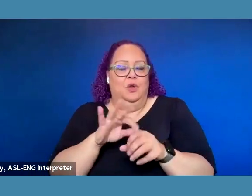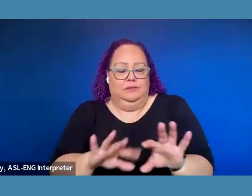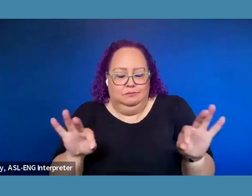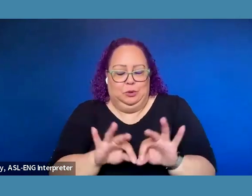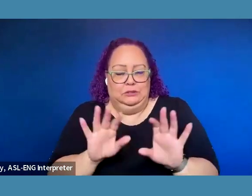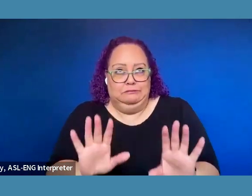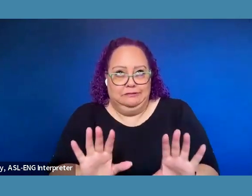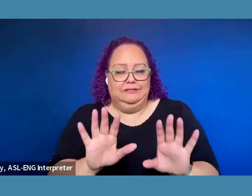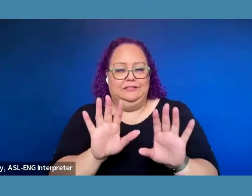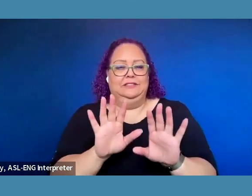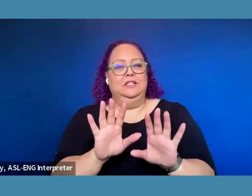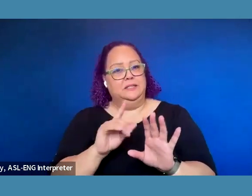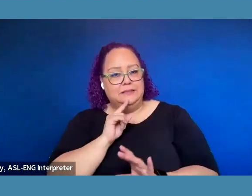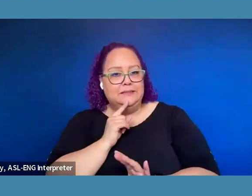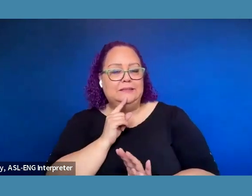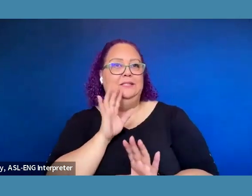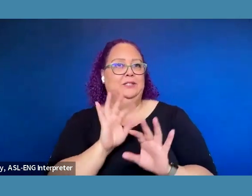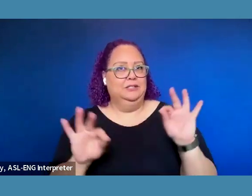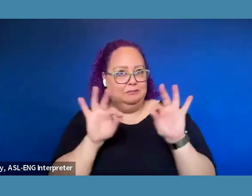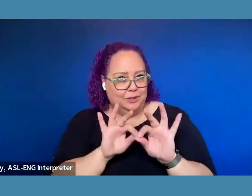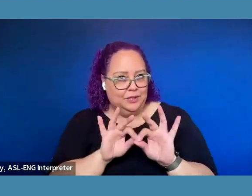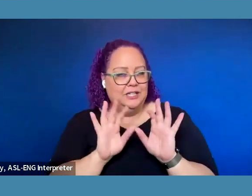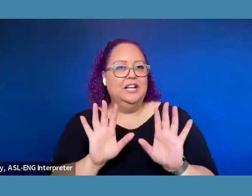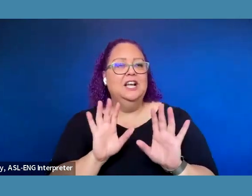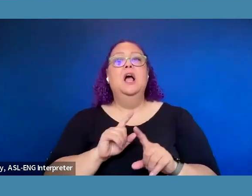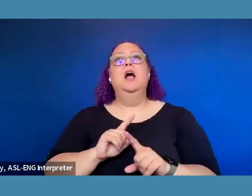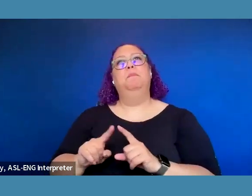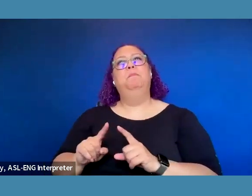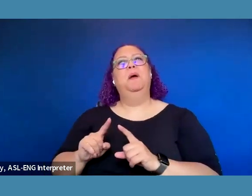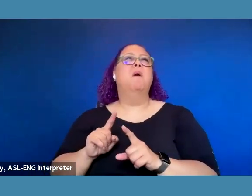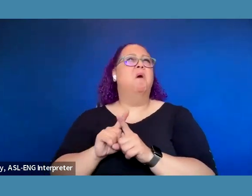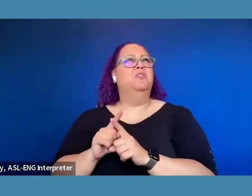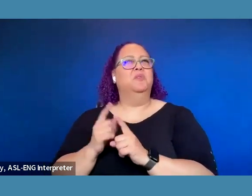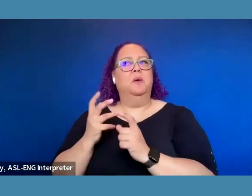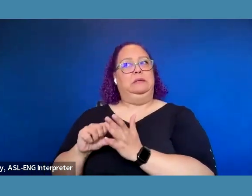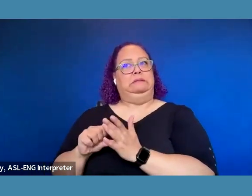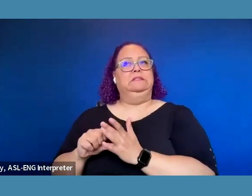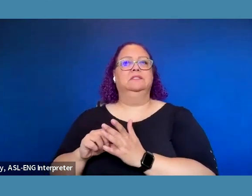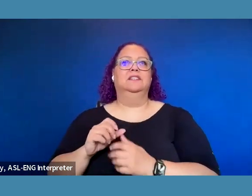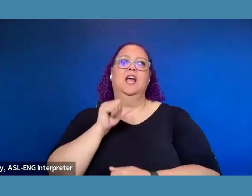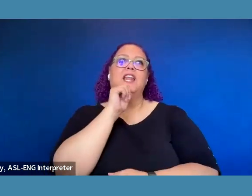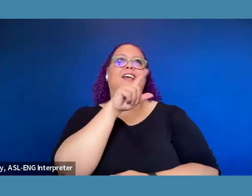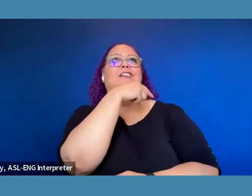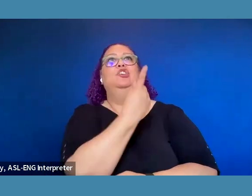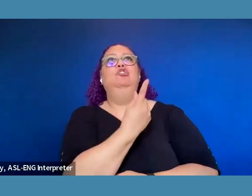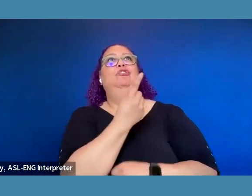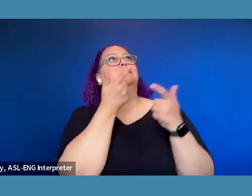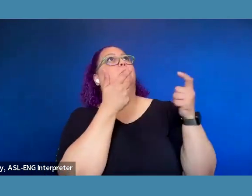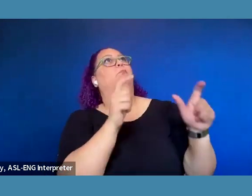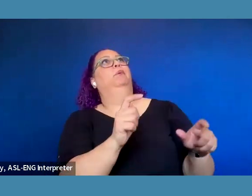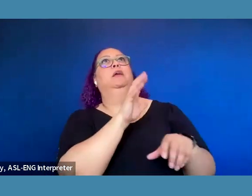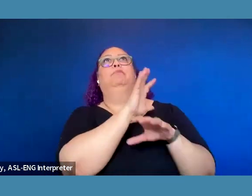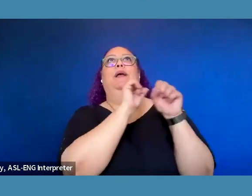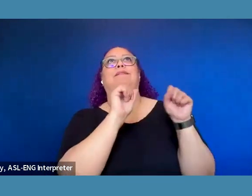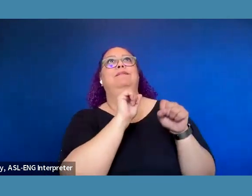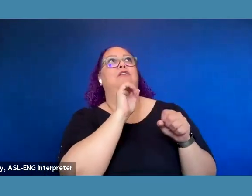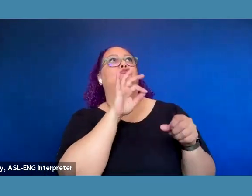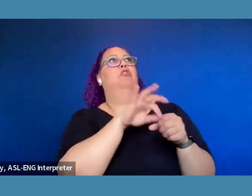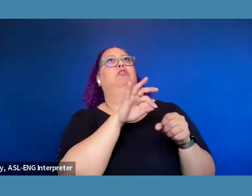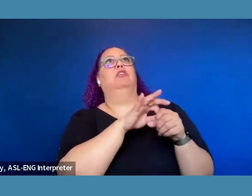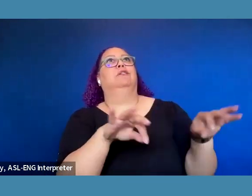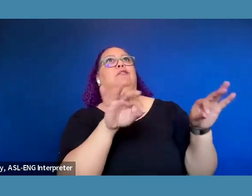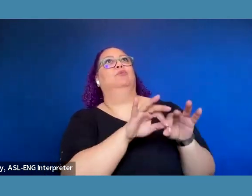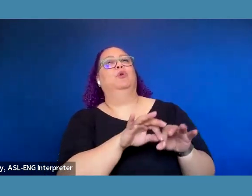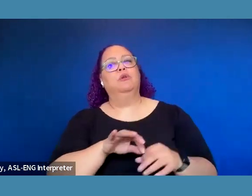and very serious. But I did want to highlight that it's not just something big like a presidential election. It can even be like